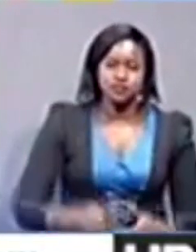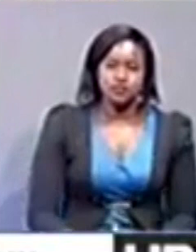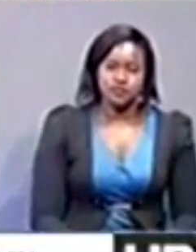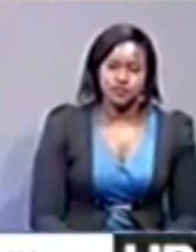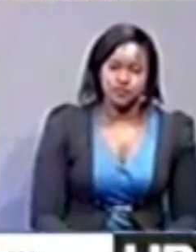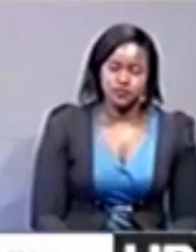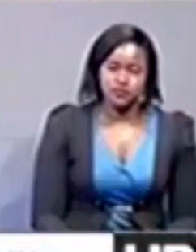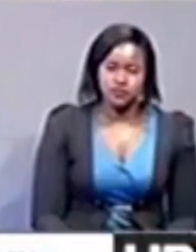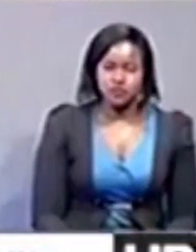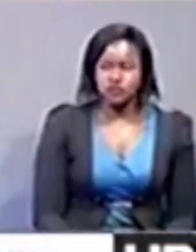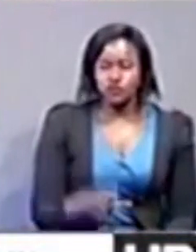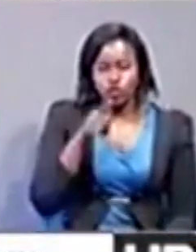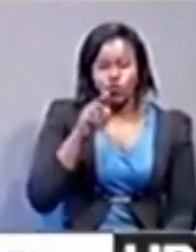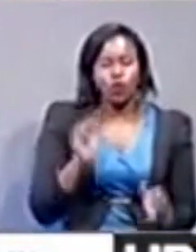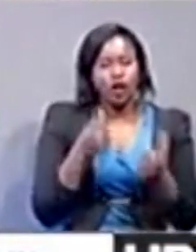You cannot